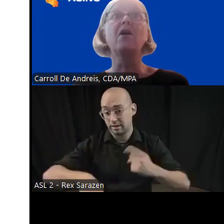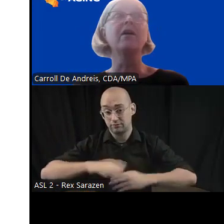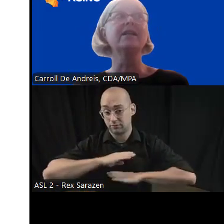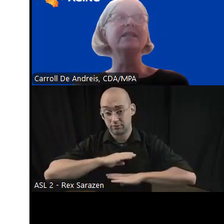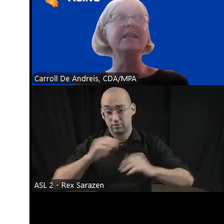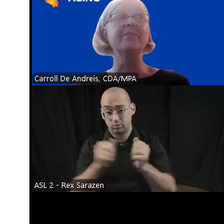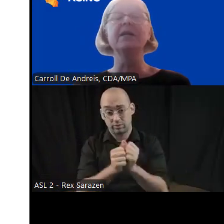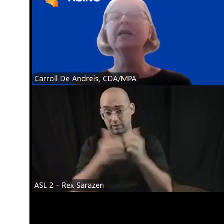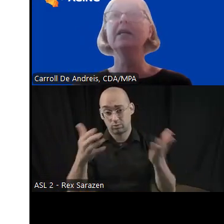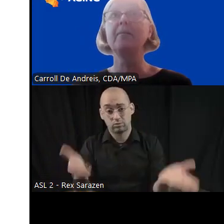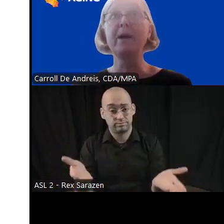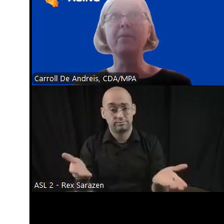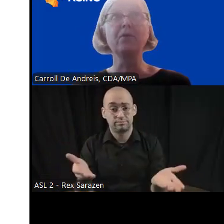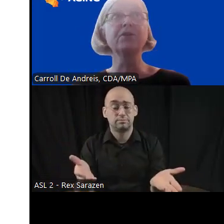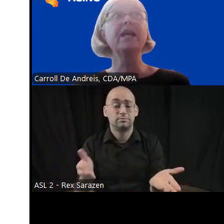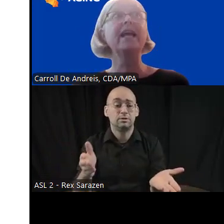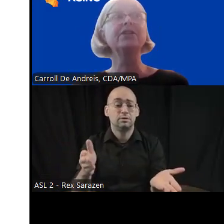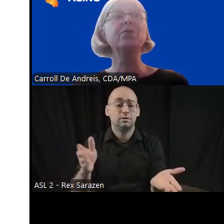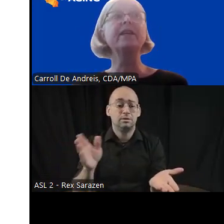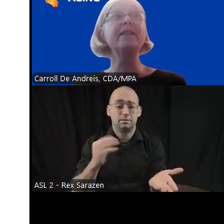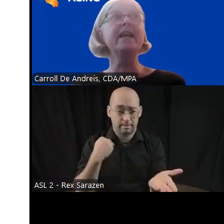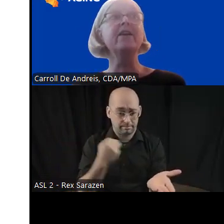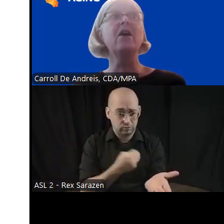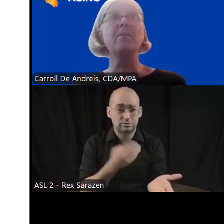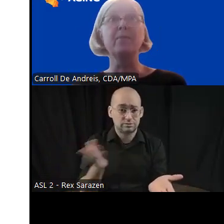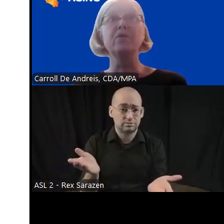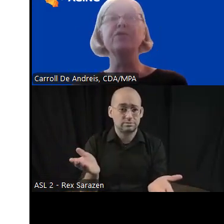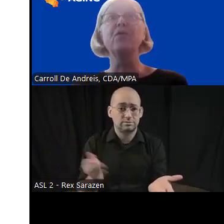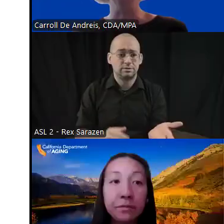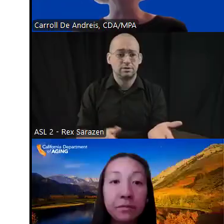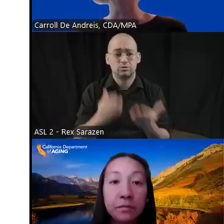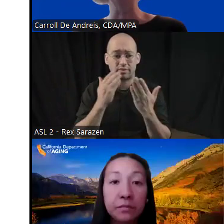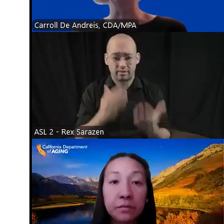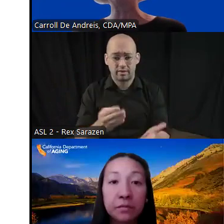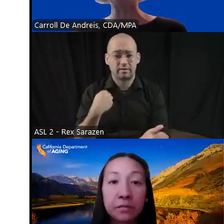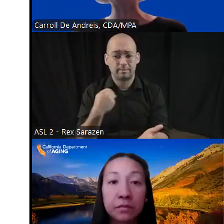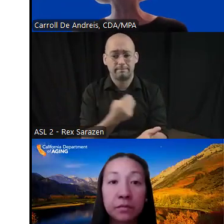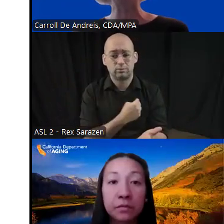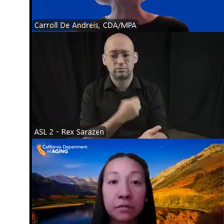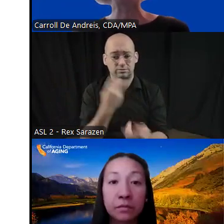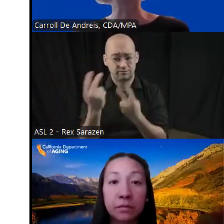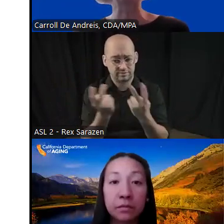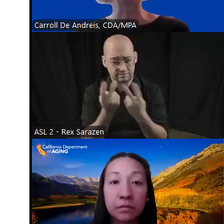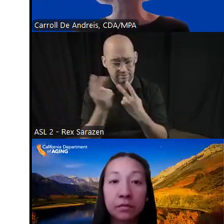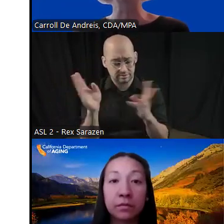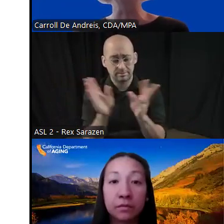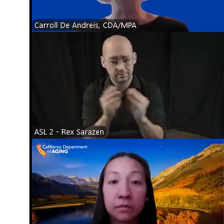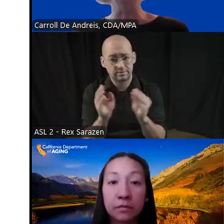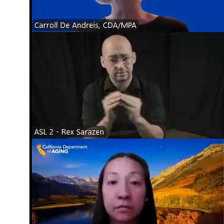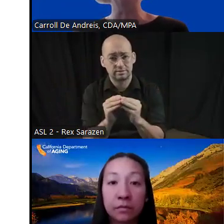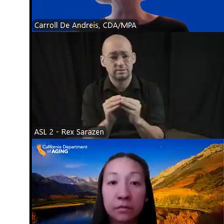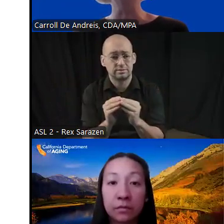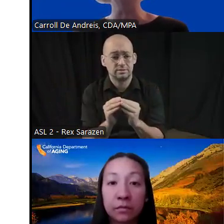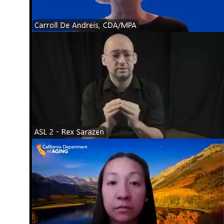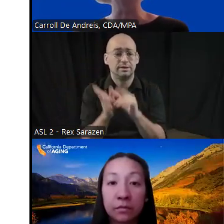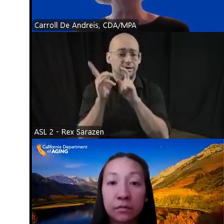without our esteemed members. And so we thank our members for attending our meetings and giving